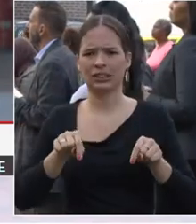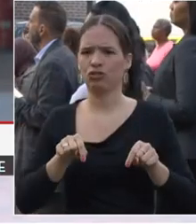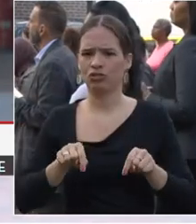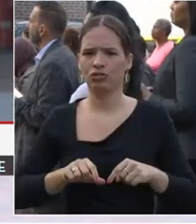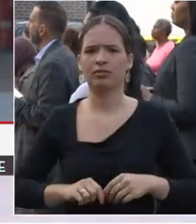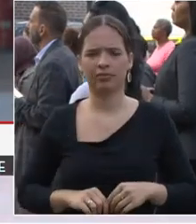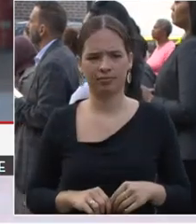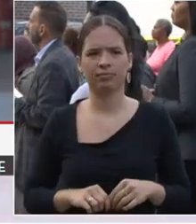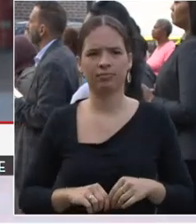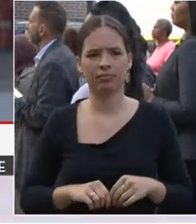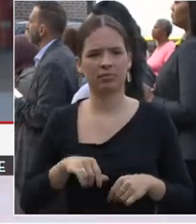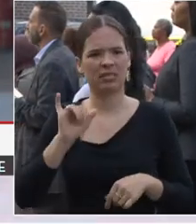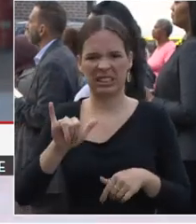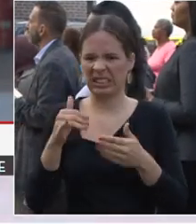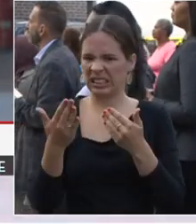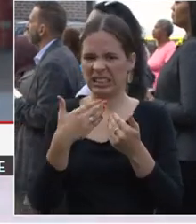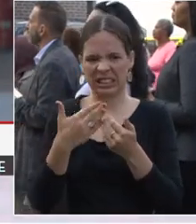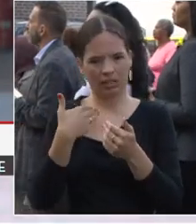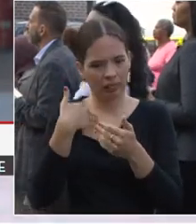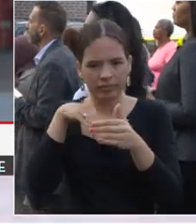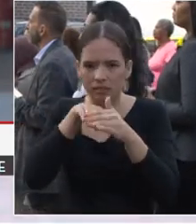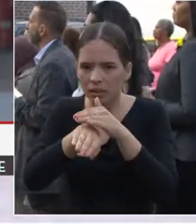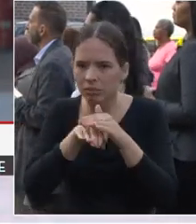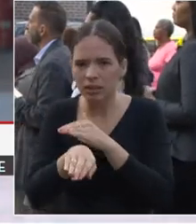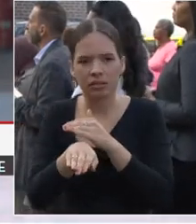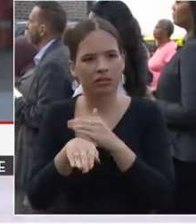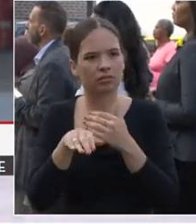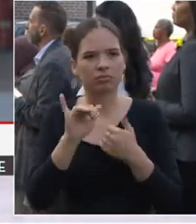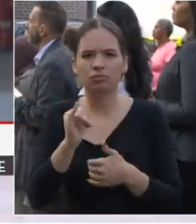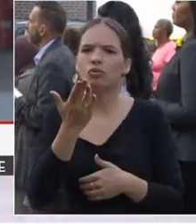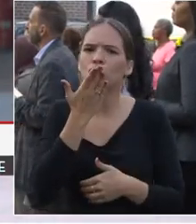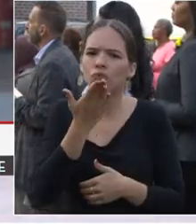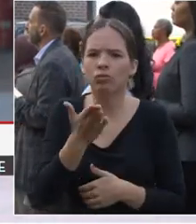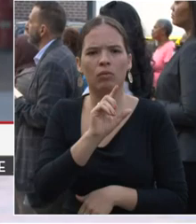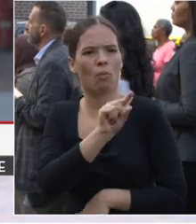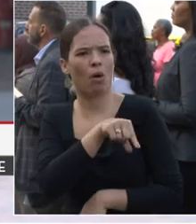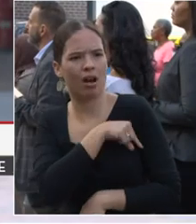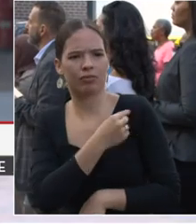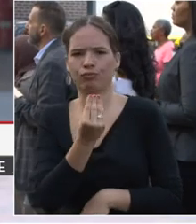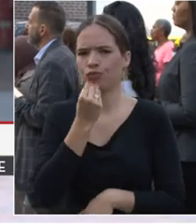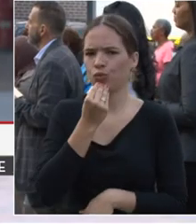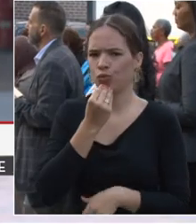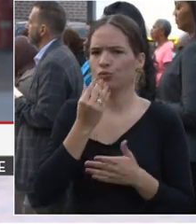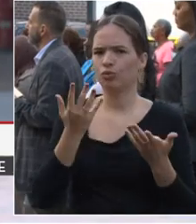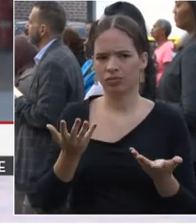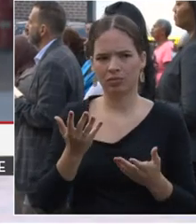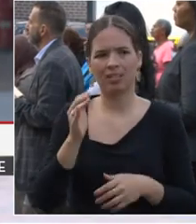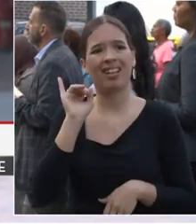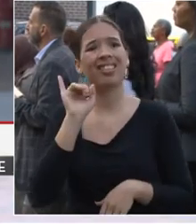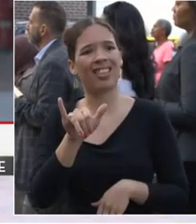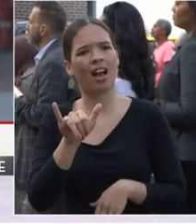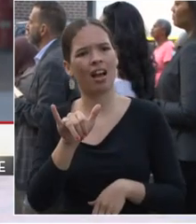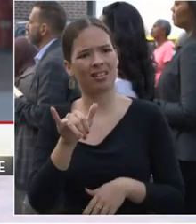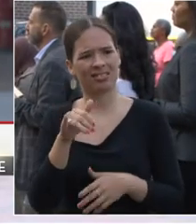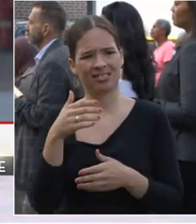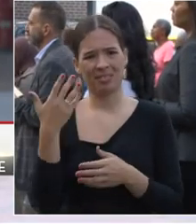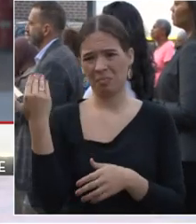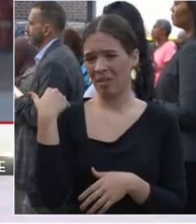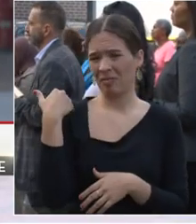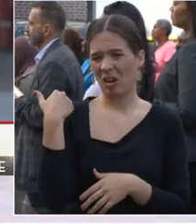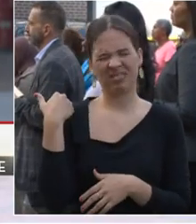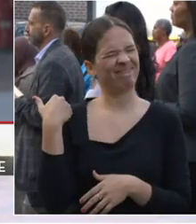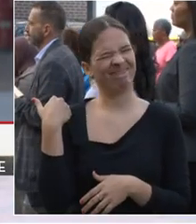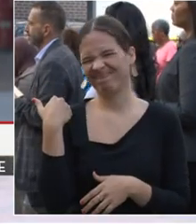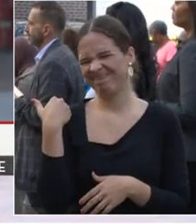to fresh, quality food has long been a challenge for residents living east of the Anacostia